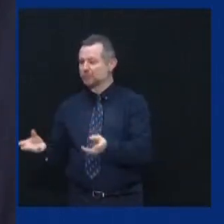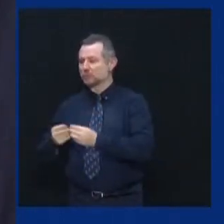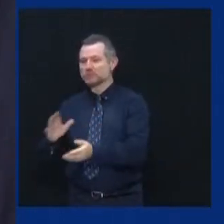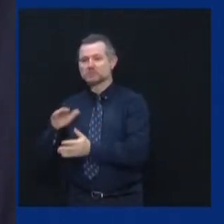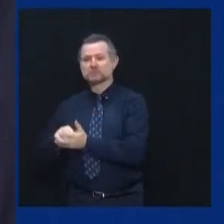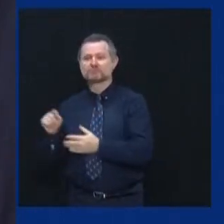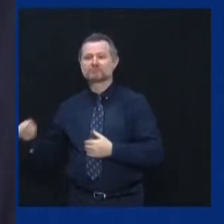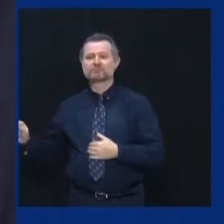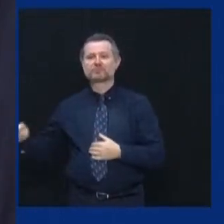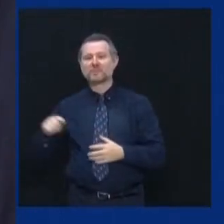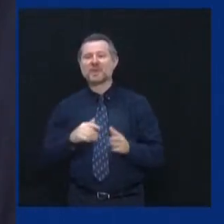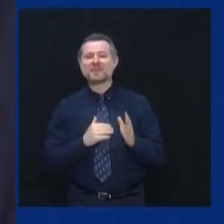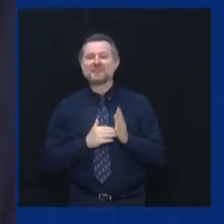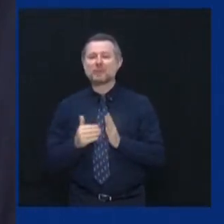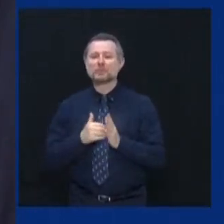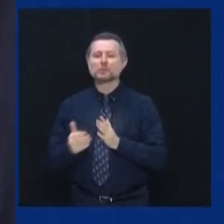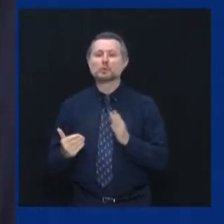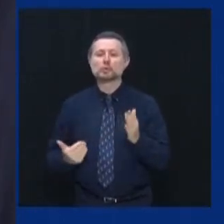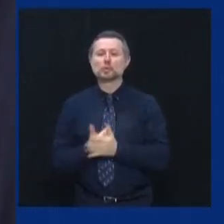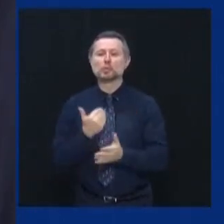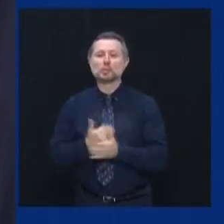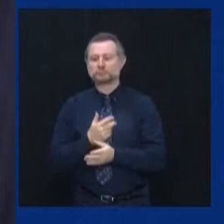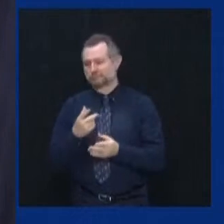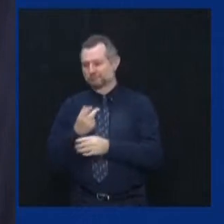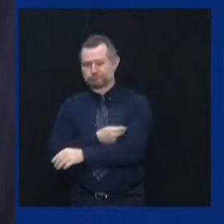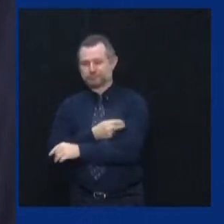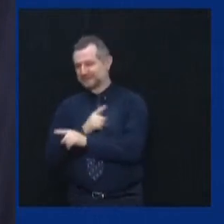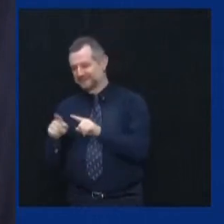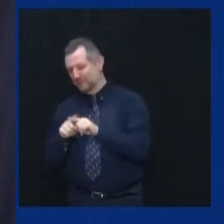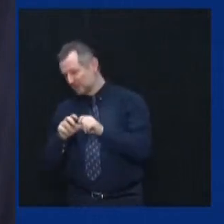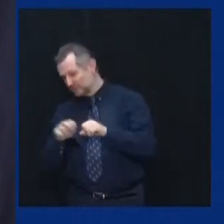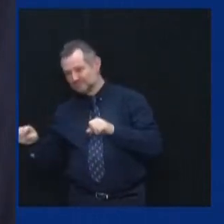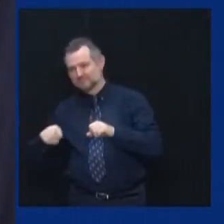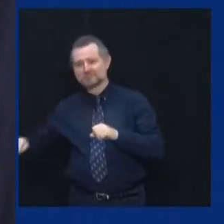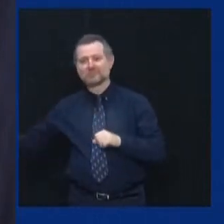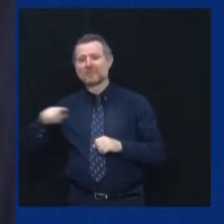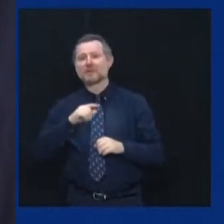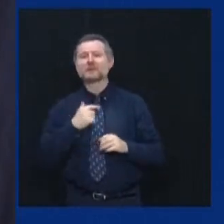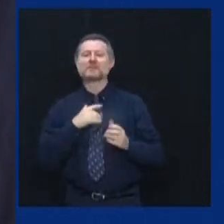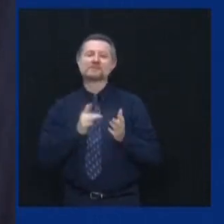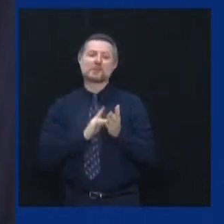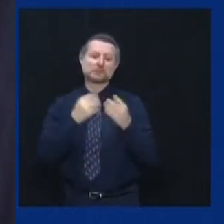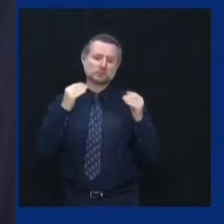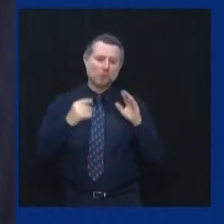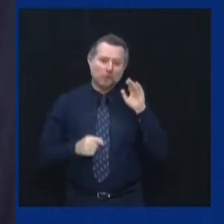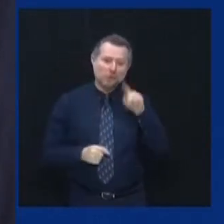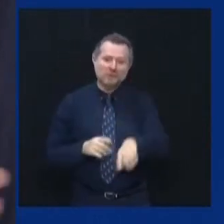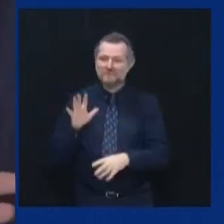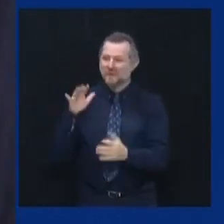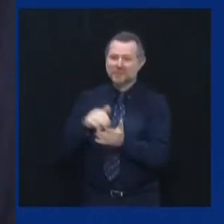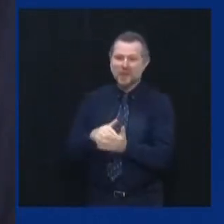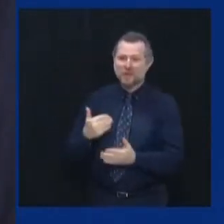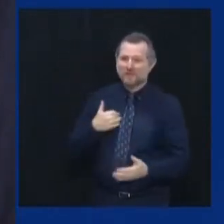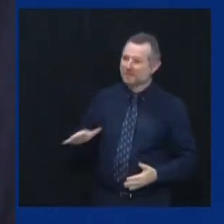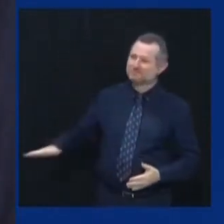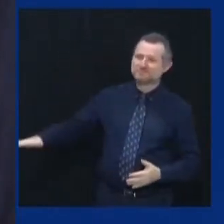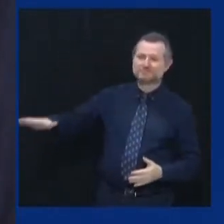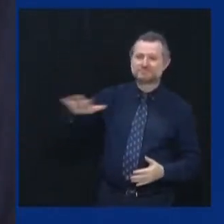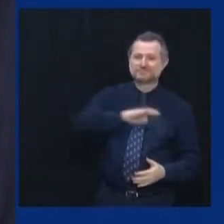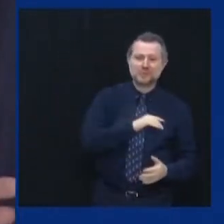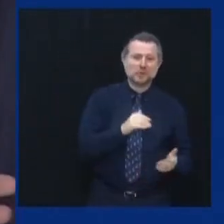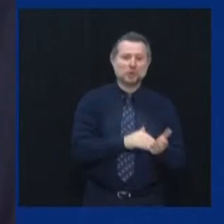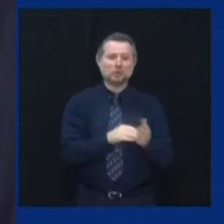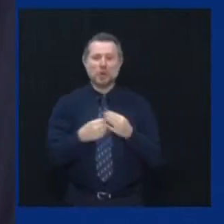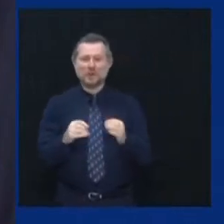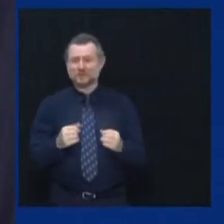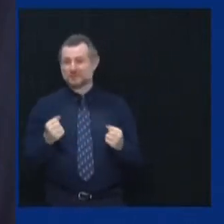Thousands of additional distribution points. Pharmacies alone are going to be thousands. Doctors' offices,